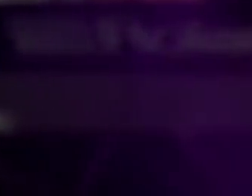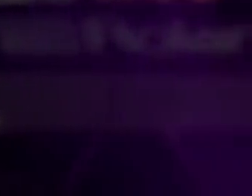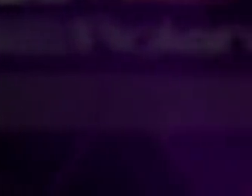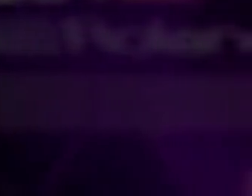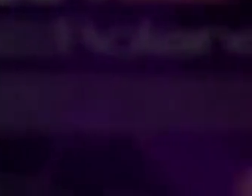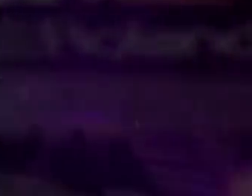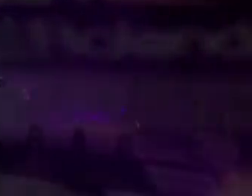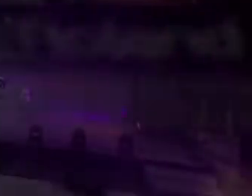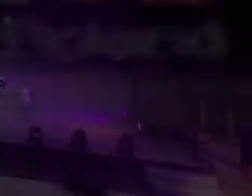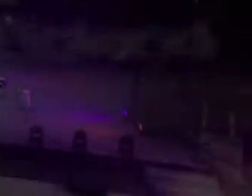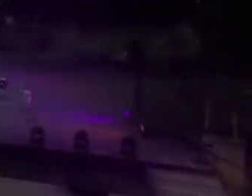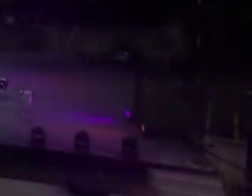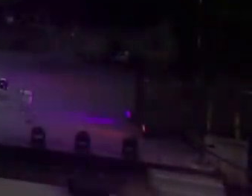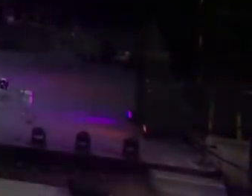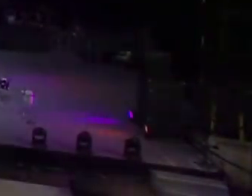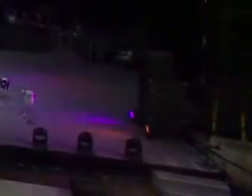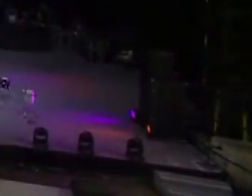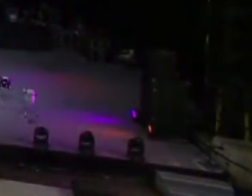eternal